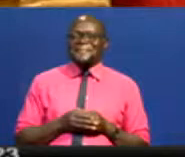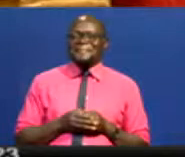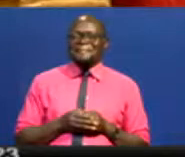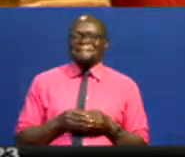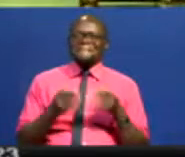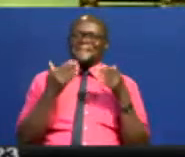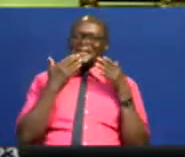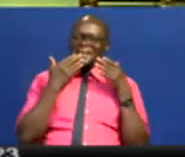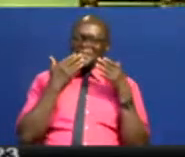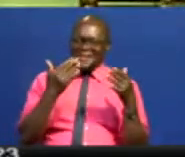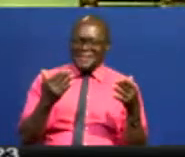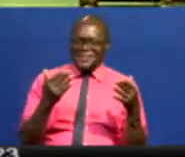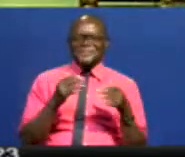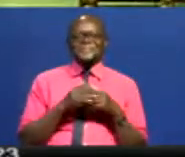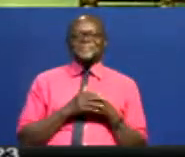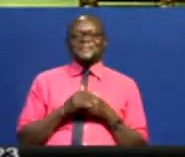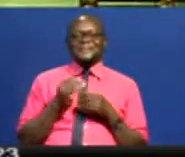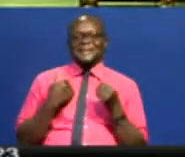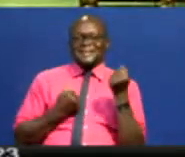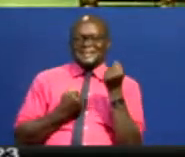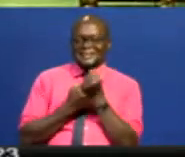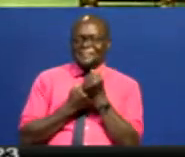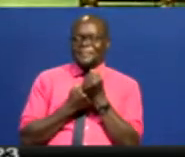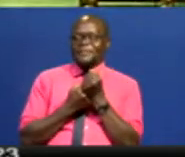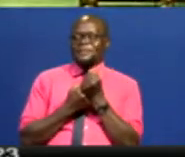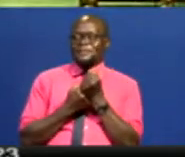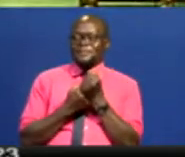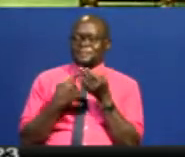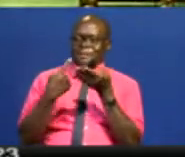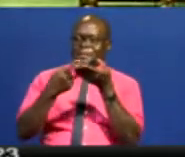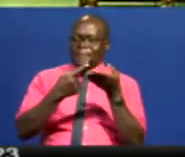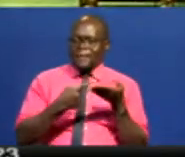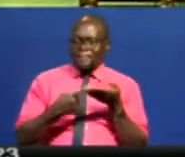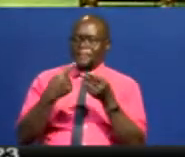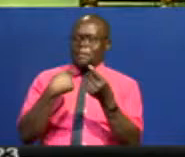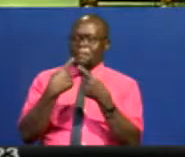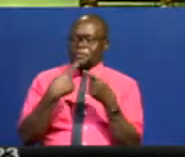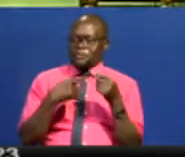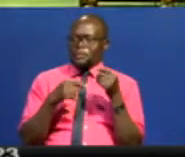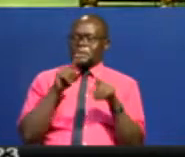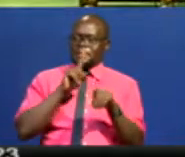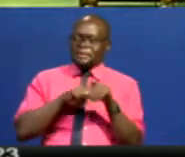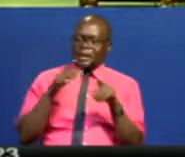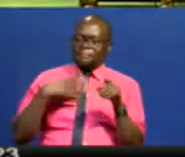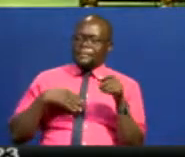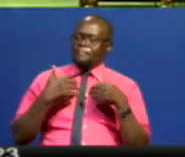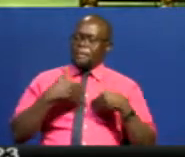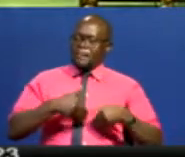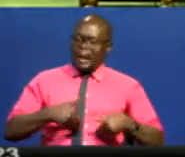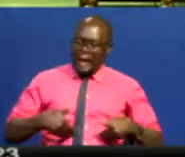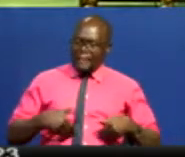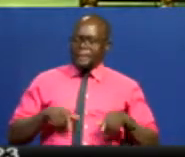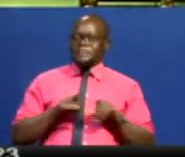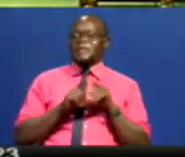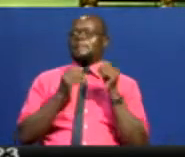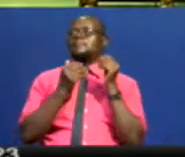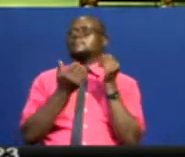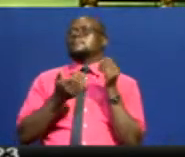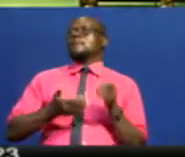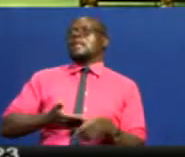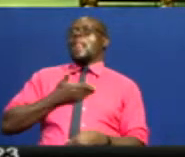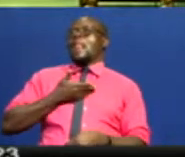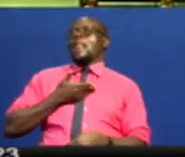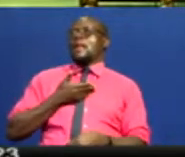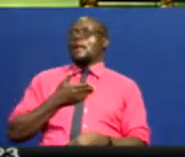Thank you, Honorable Speaker. I rise to support this timely motion. Honorable Speaker, hungry nation is an angry nation. The government must never